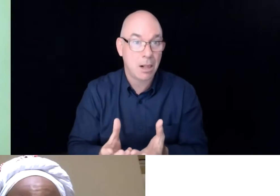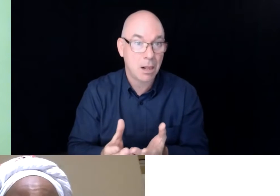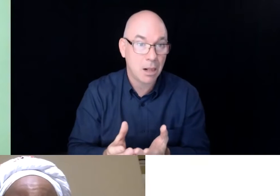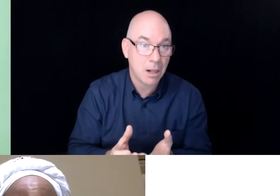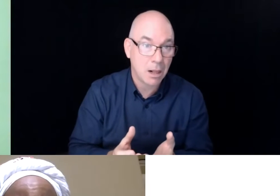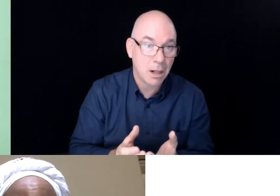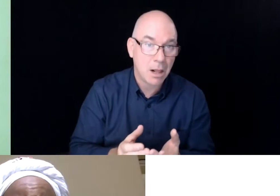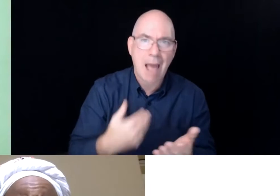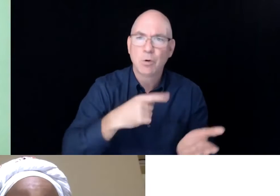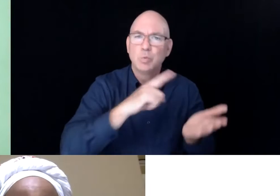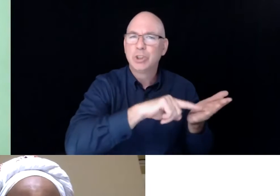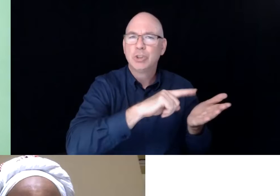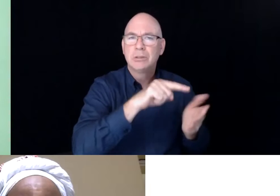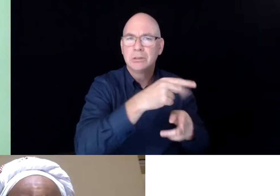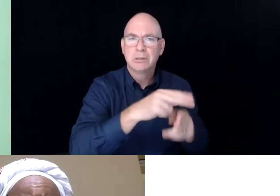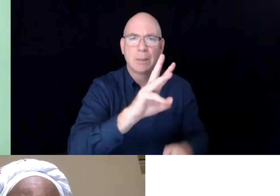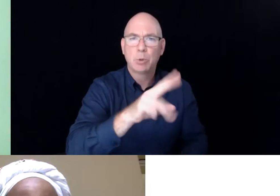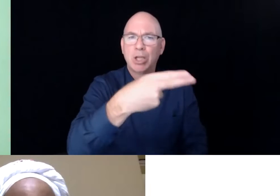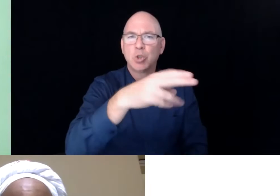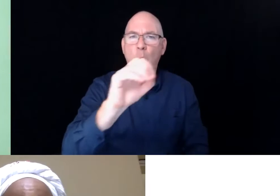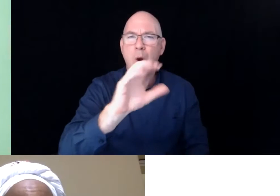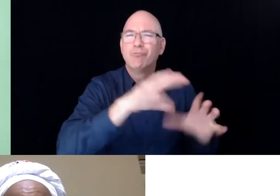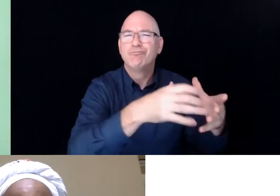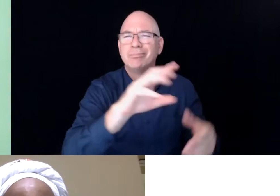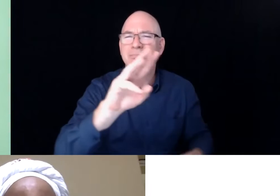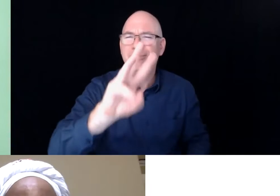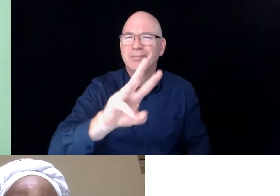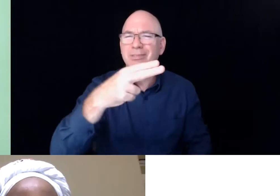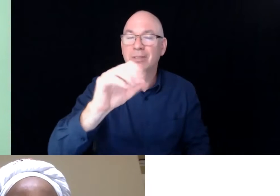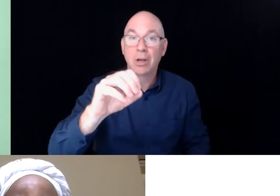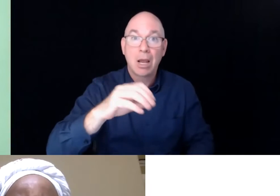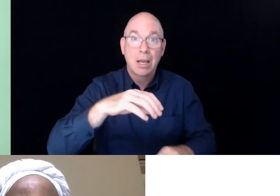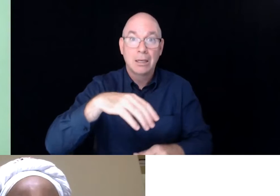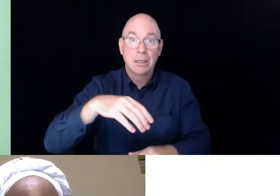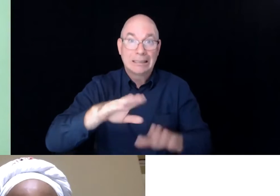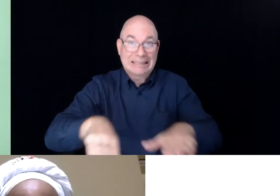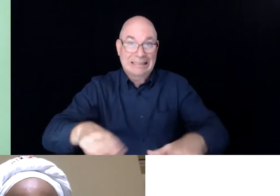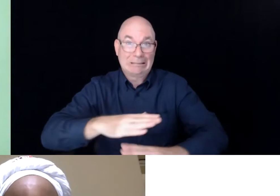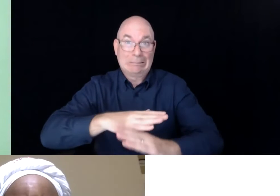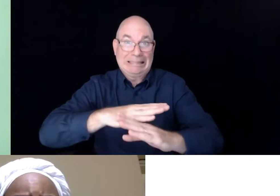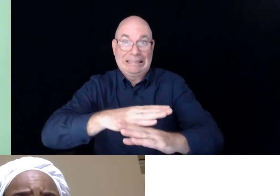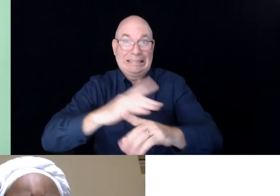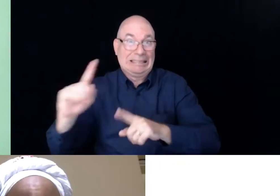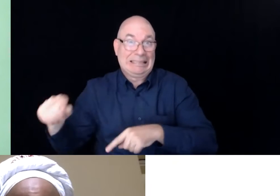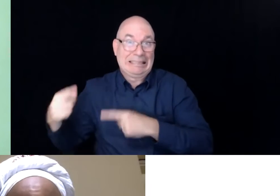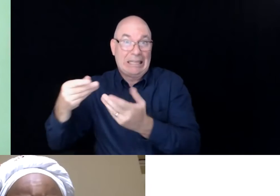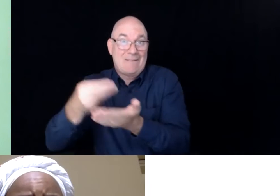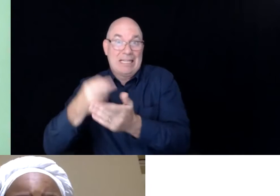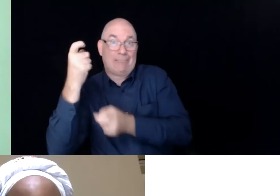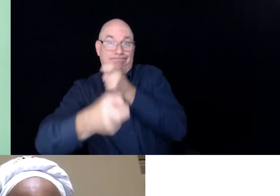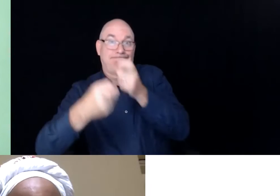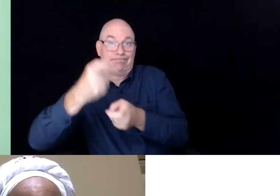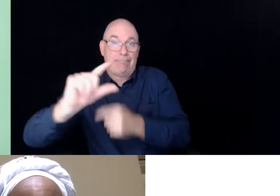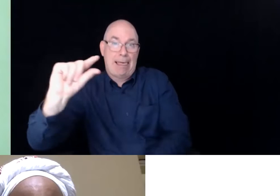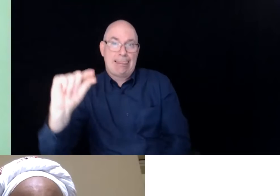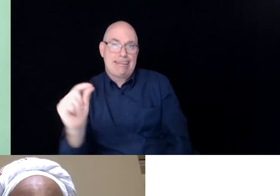research by WHO shows that child protection is one of the most underfunded programs in the